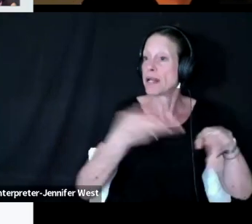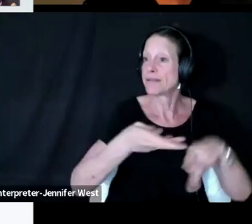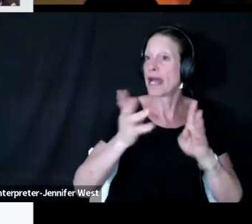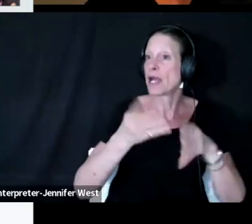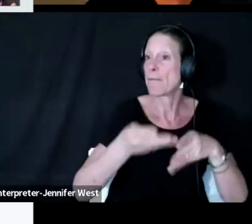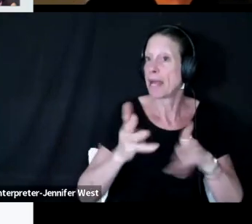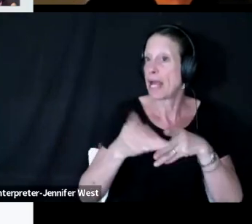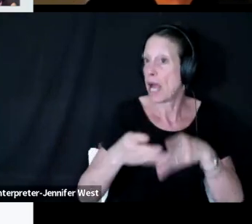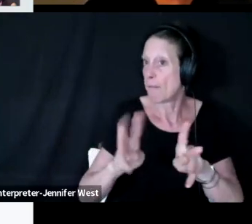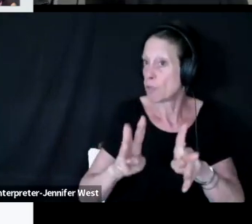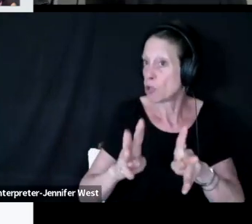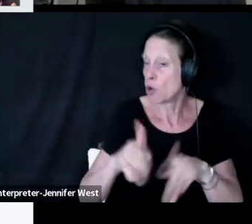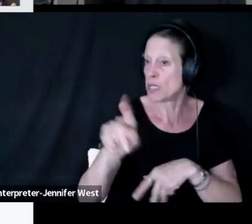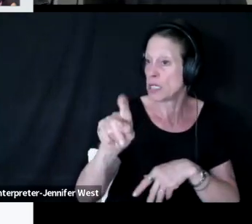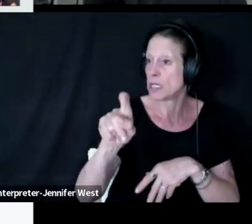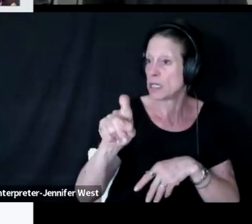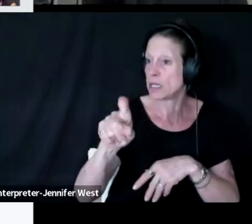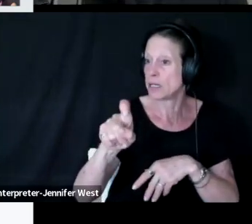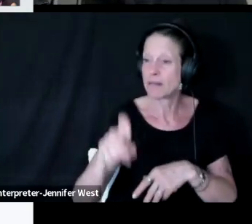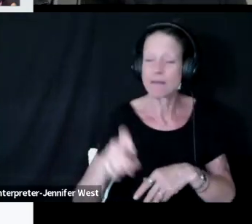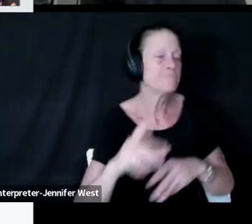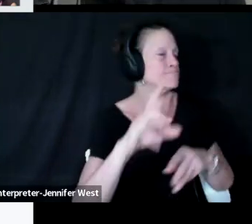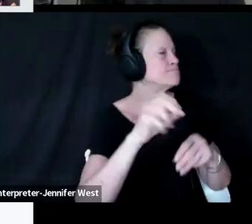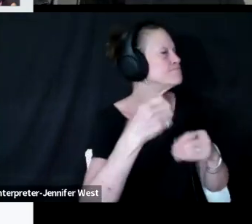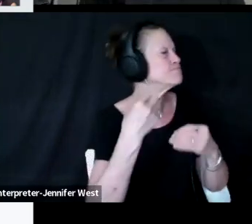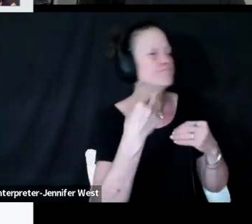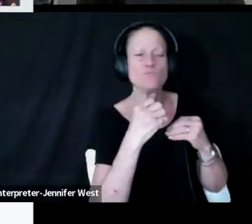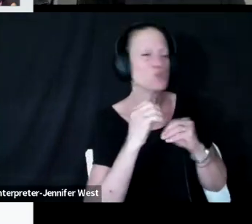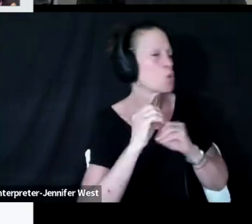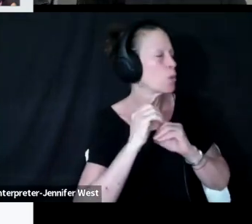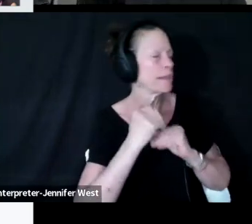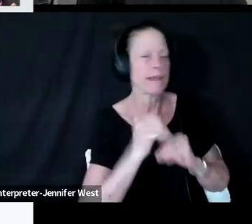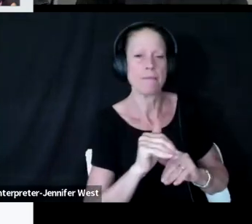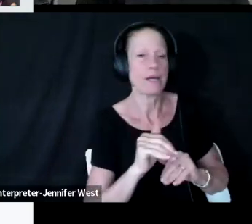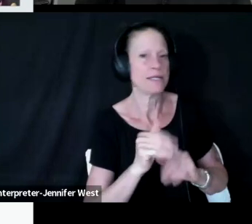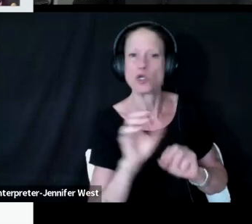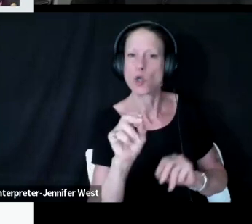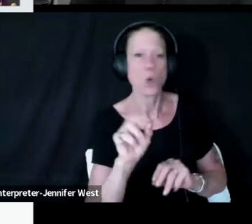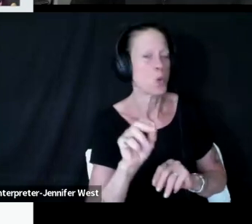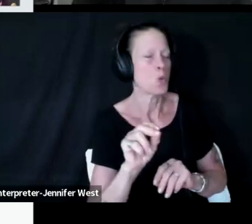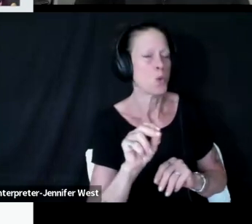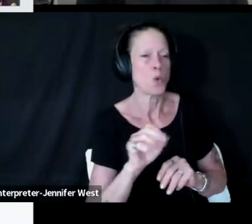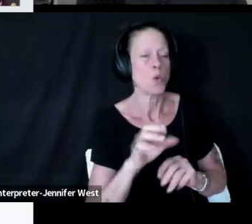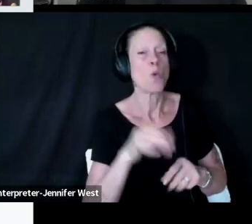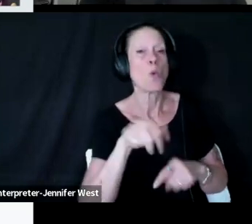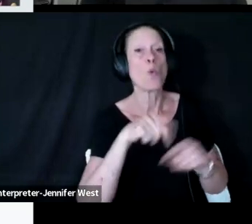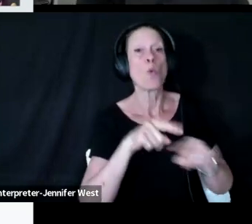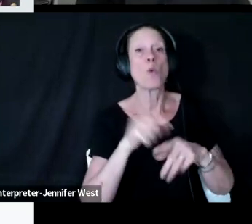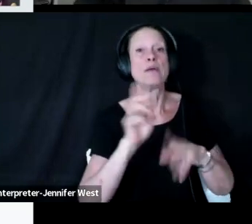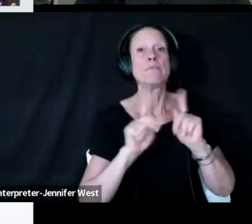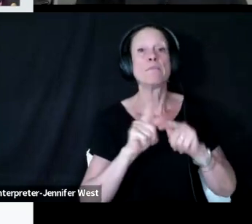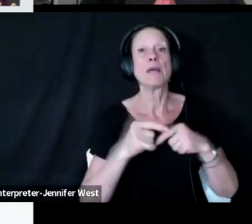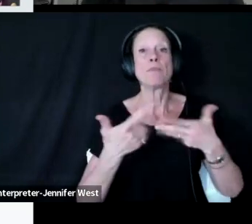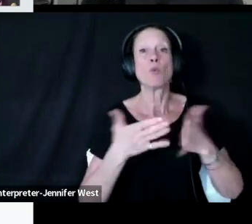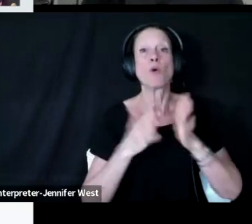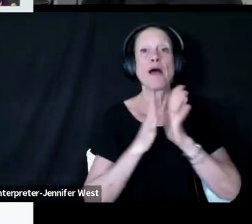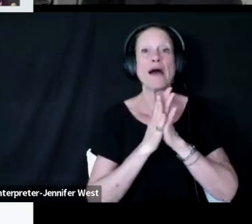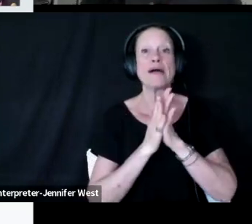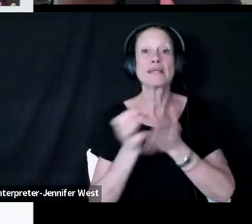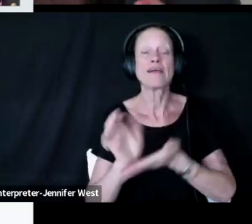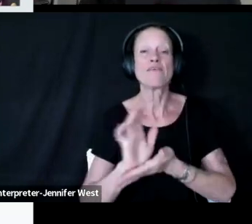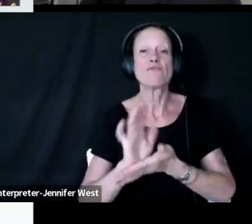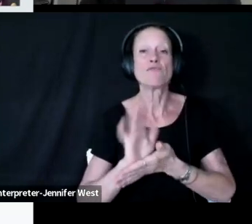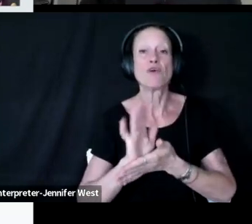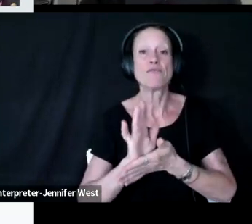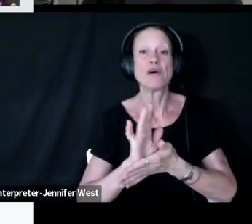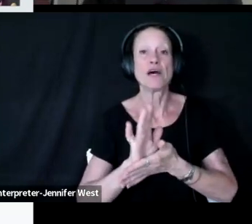uploaded? There is no limit. One of the things that we did was when people were asking for video, we decided to put